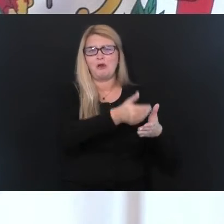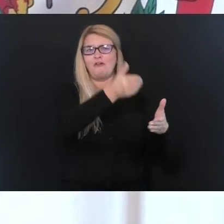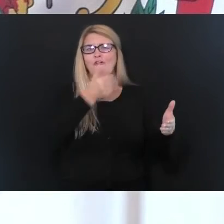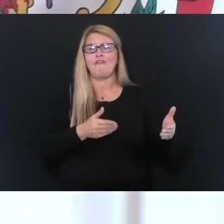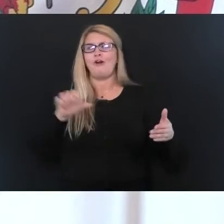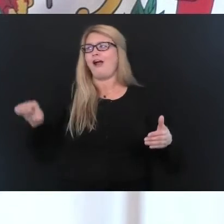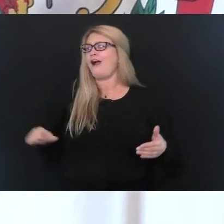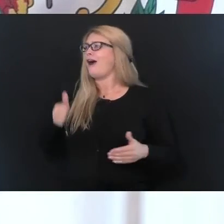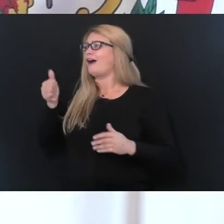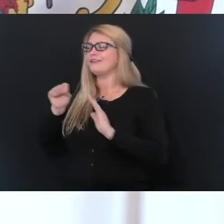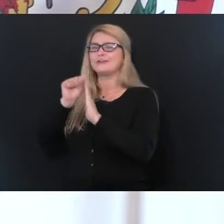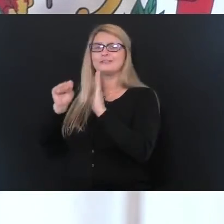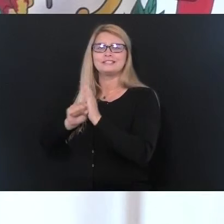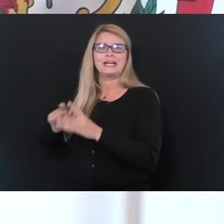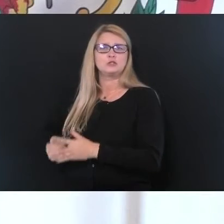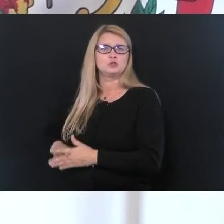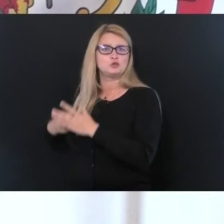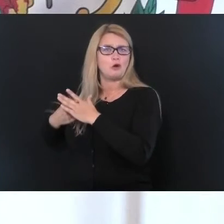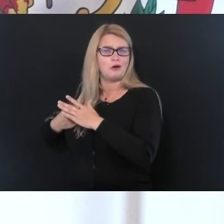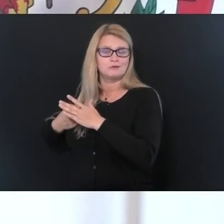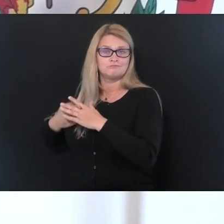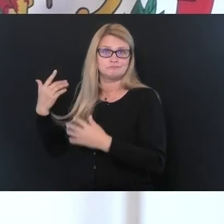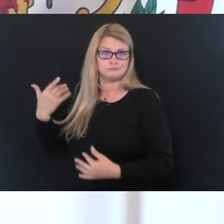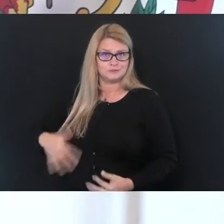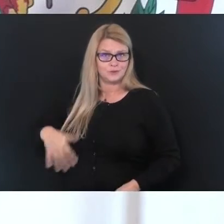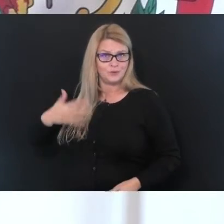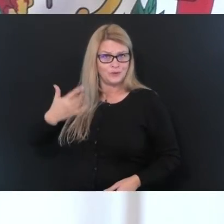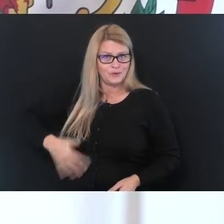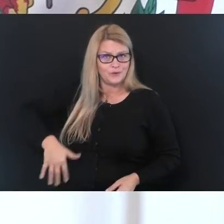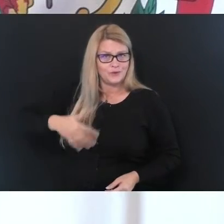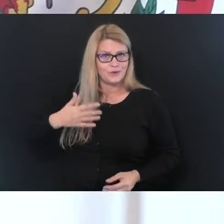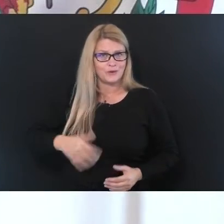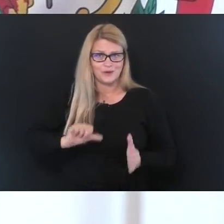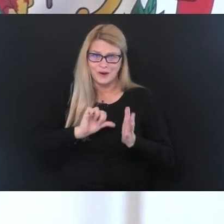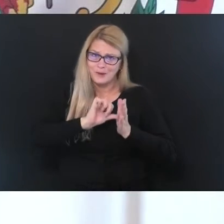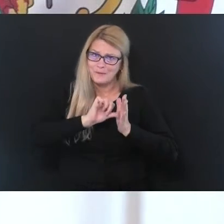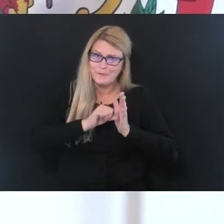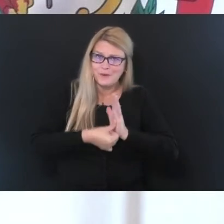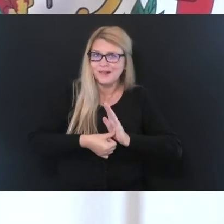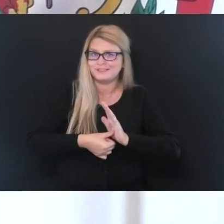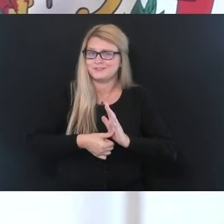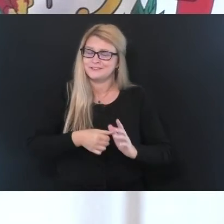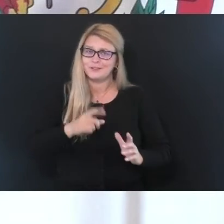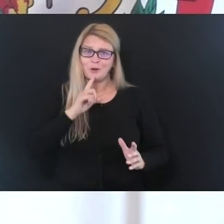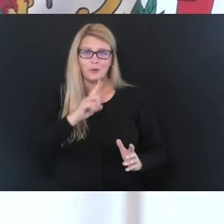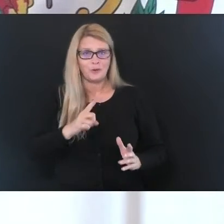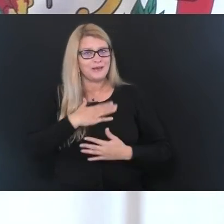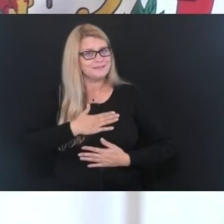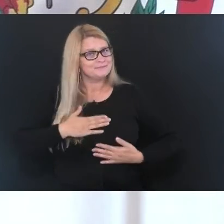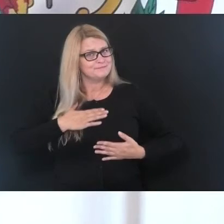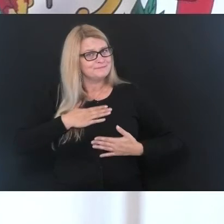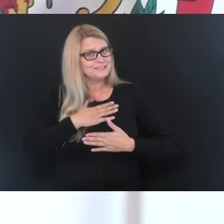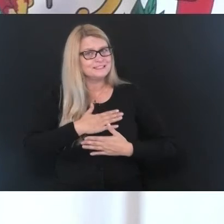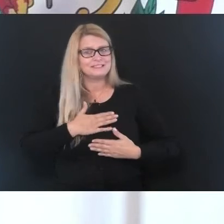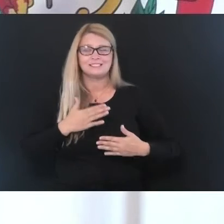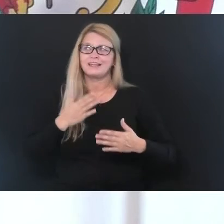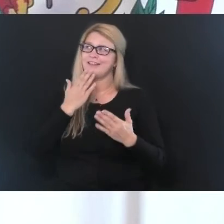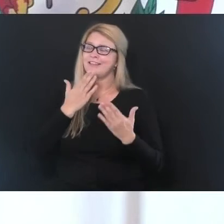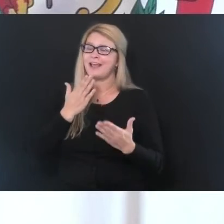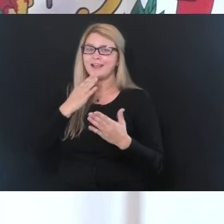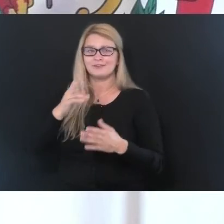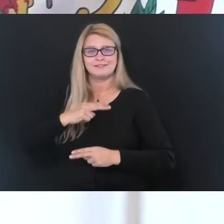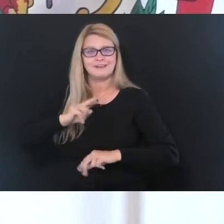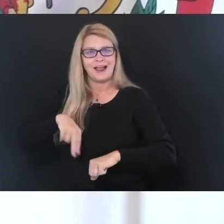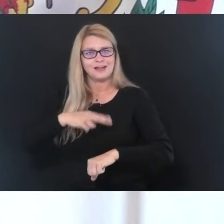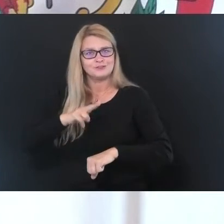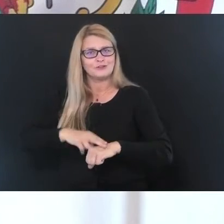states even start. It's really quite a tribute to our National Guard, all of